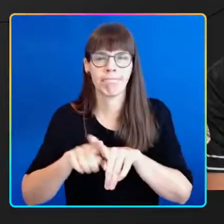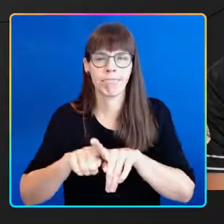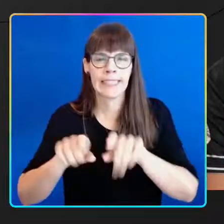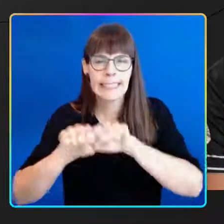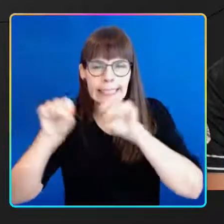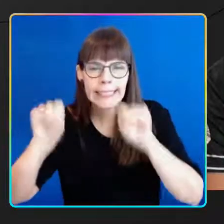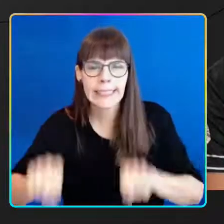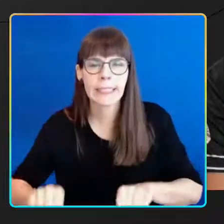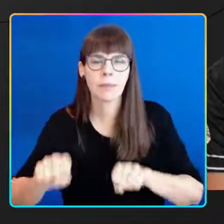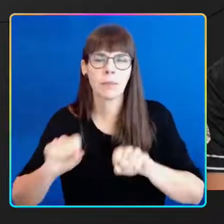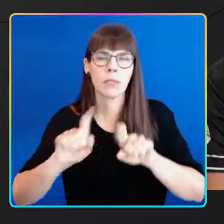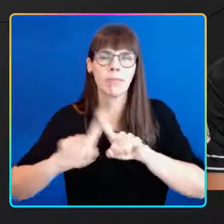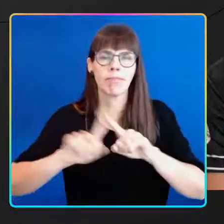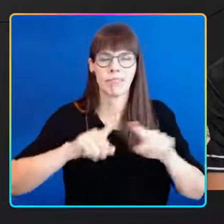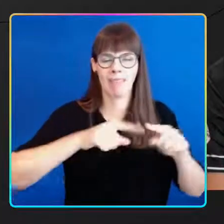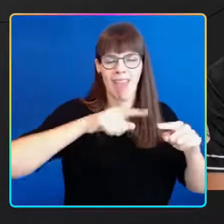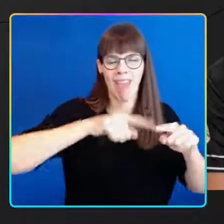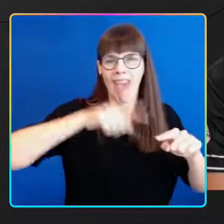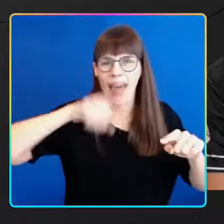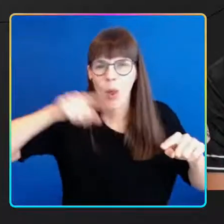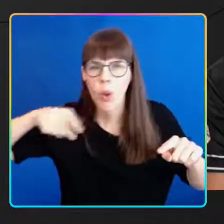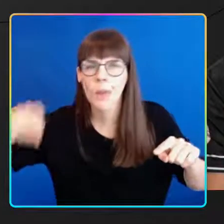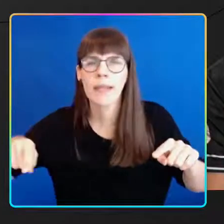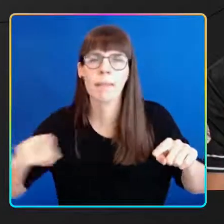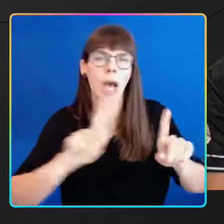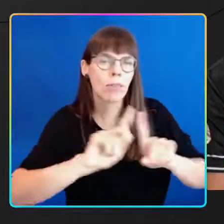about algorithm. It was about